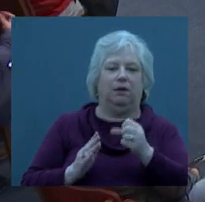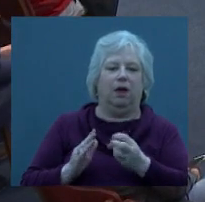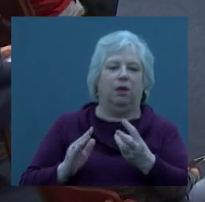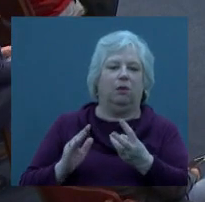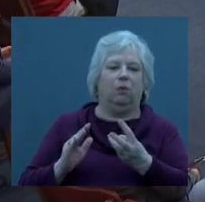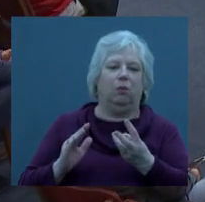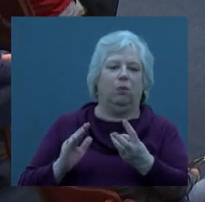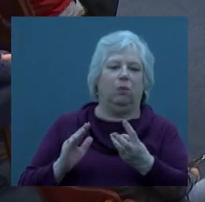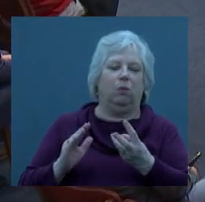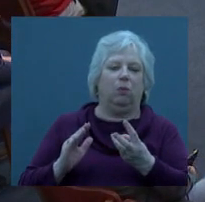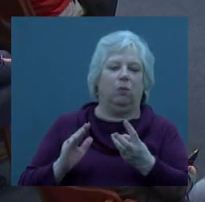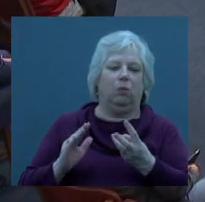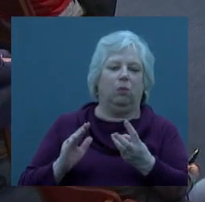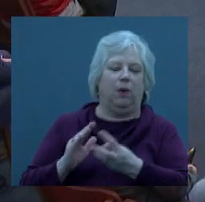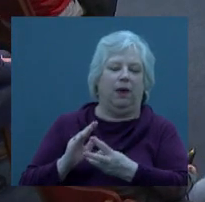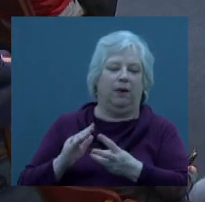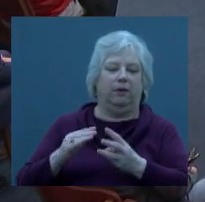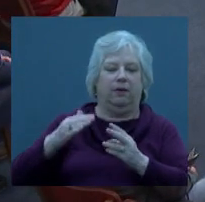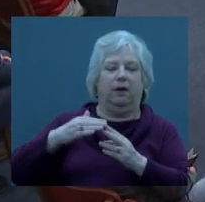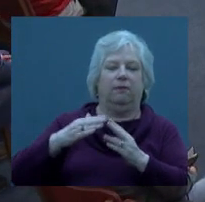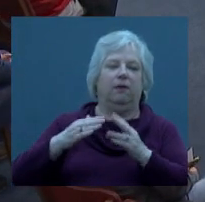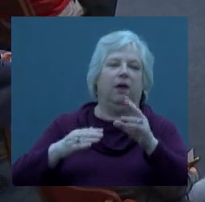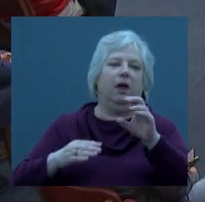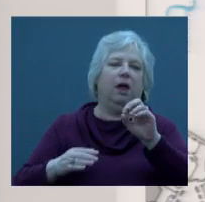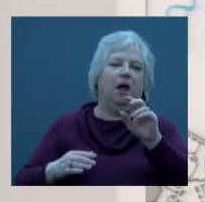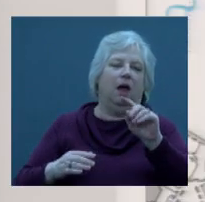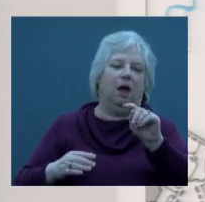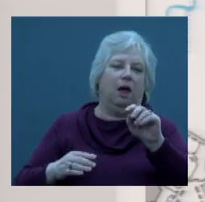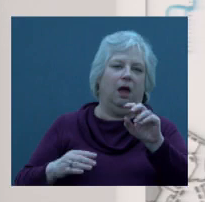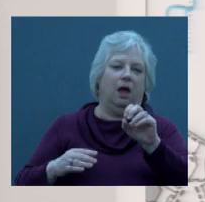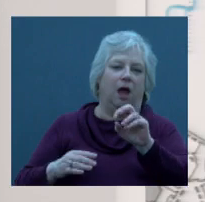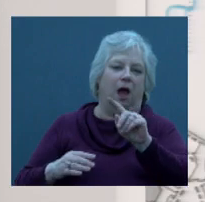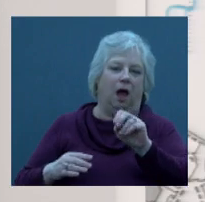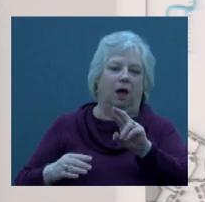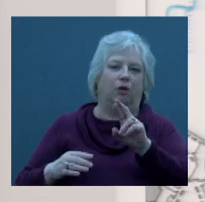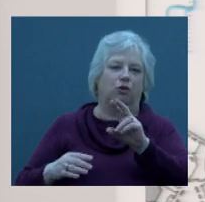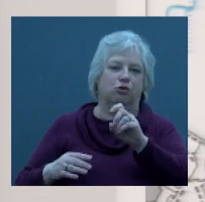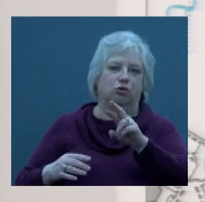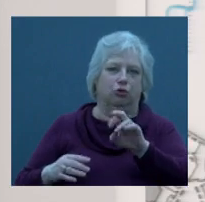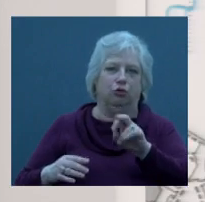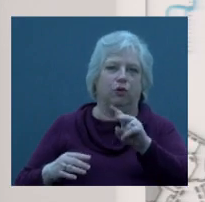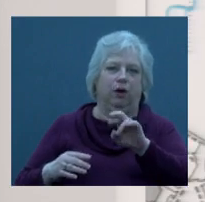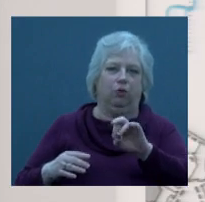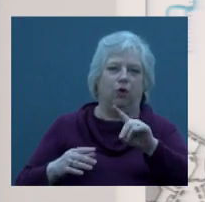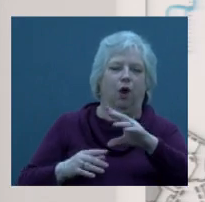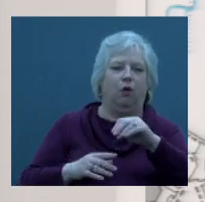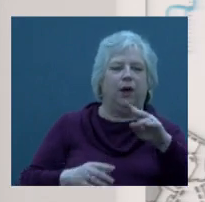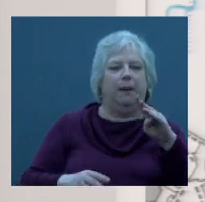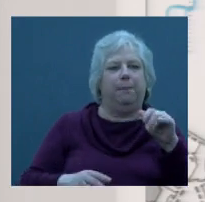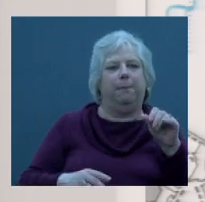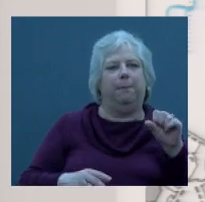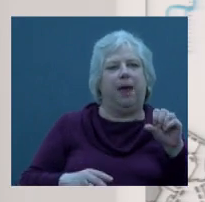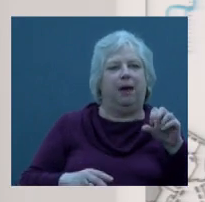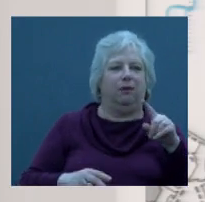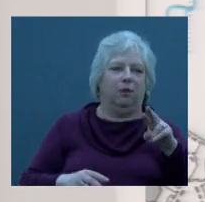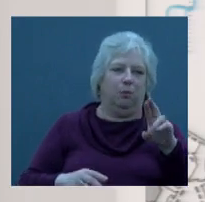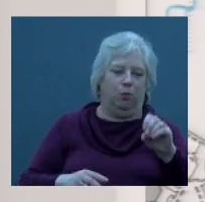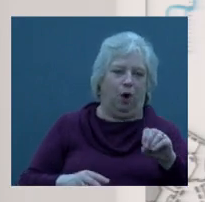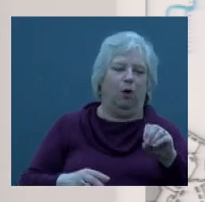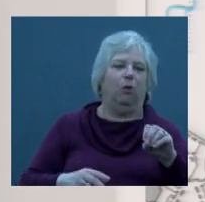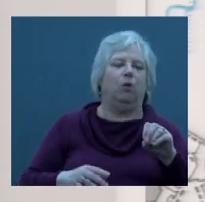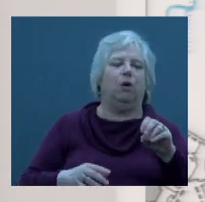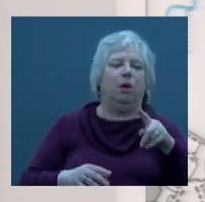the intersection of Bass Pro Parkway and Otter Creek Road. The developer is Daniel Chambers, representing the Quick